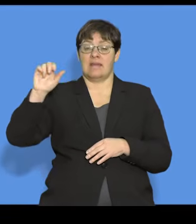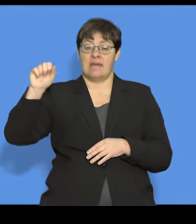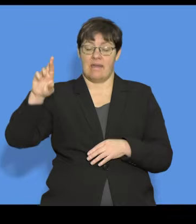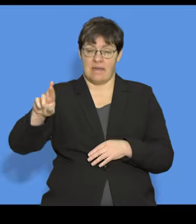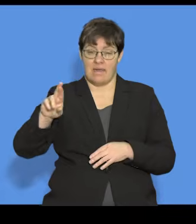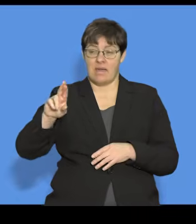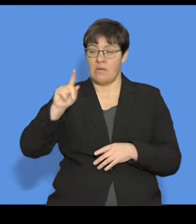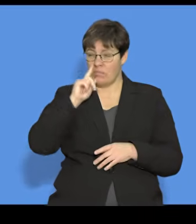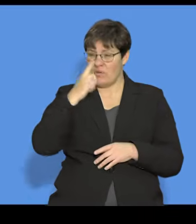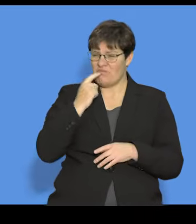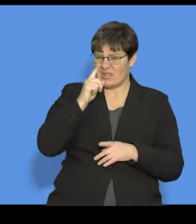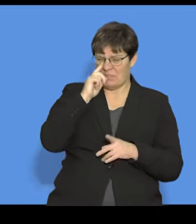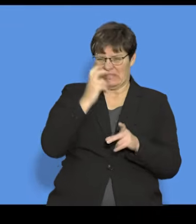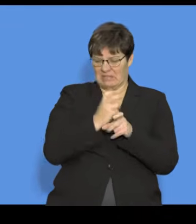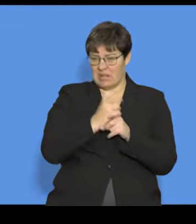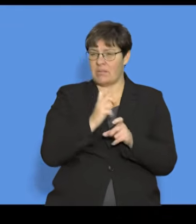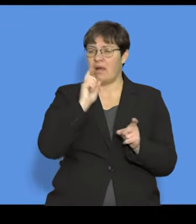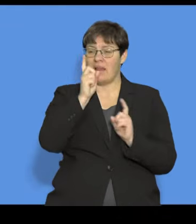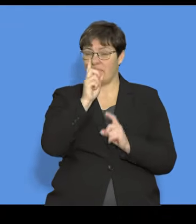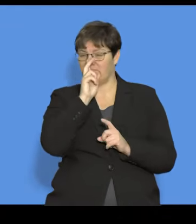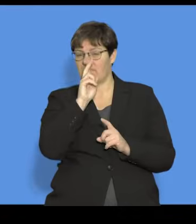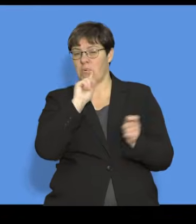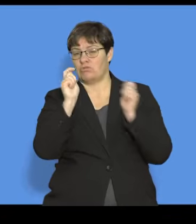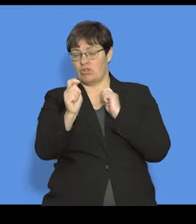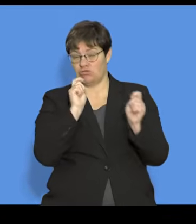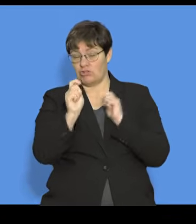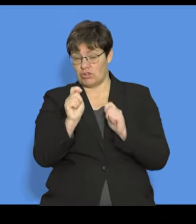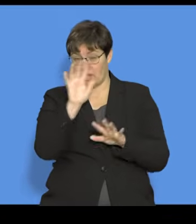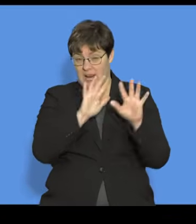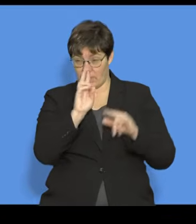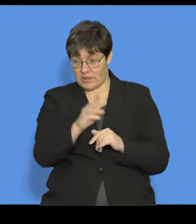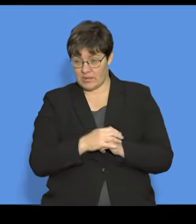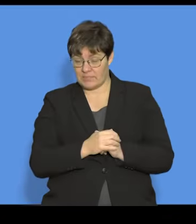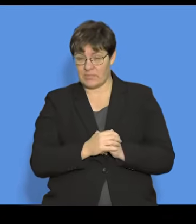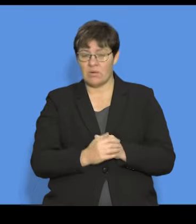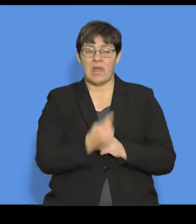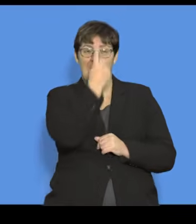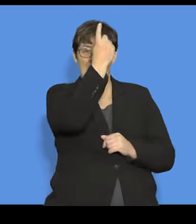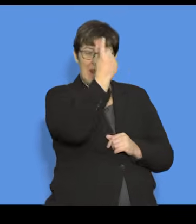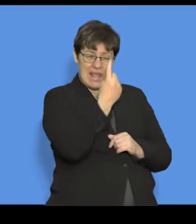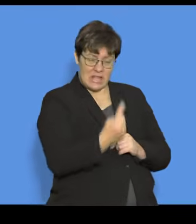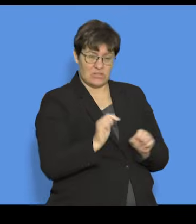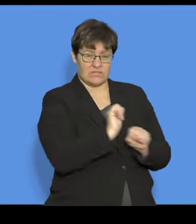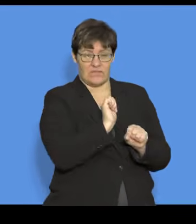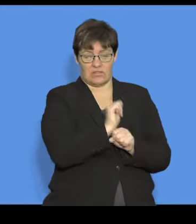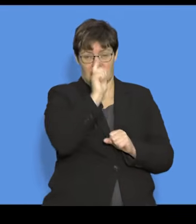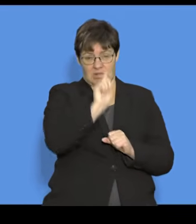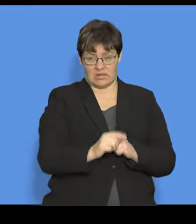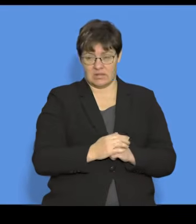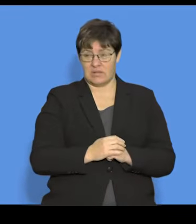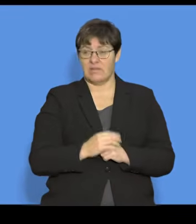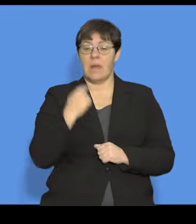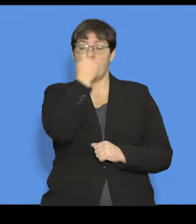as we move through this, I will change the color of my pen. Right, so let's look at each part and their function. So when we